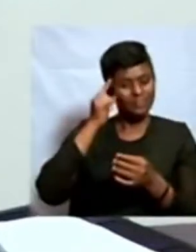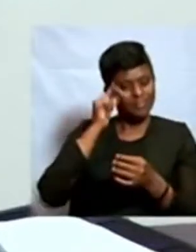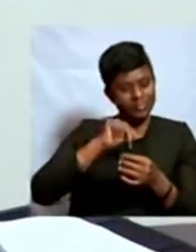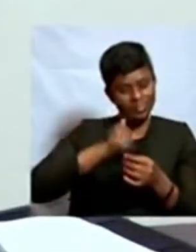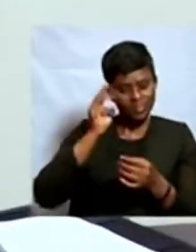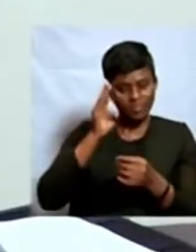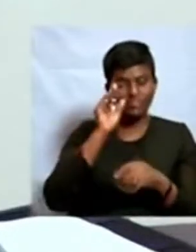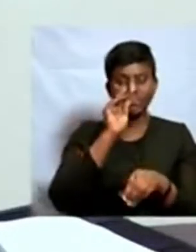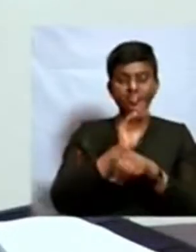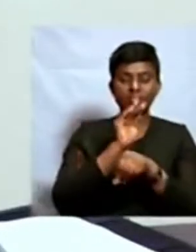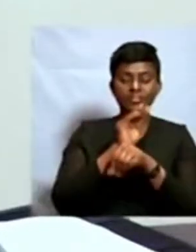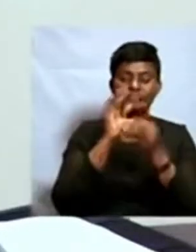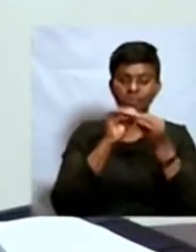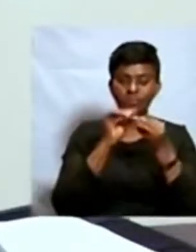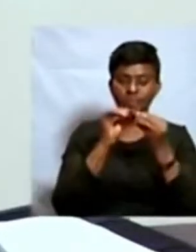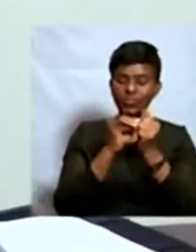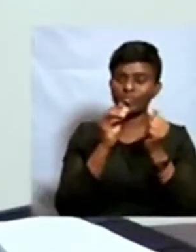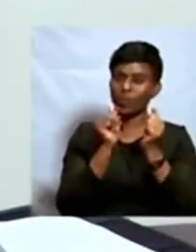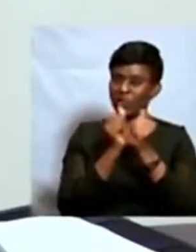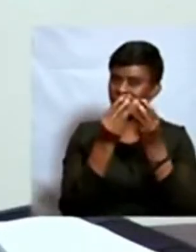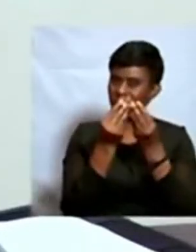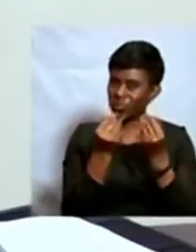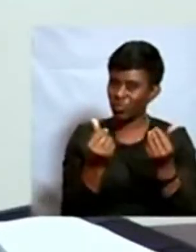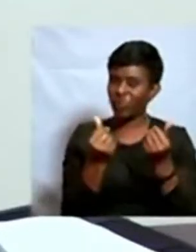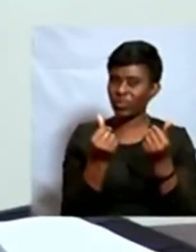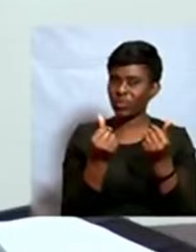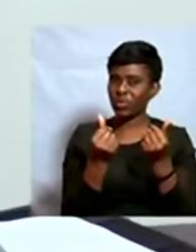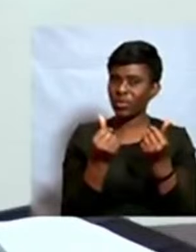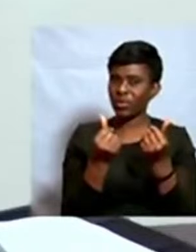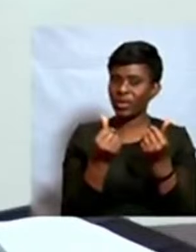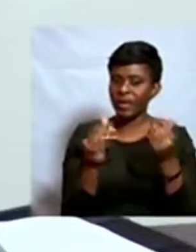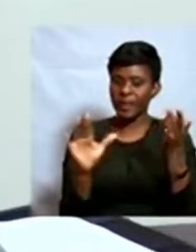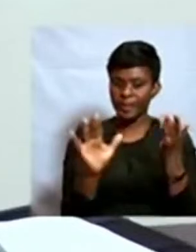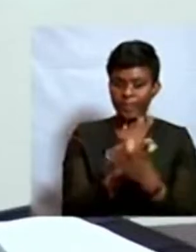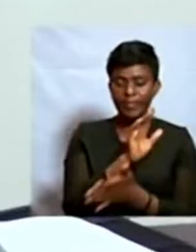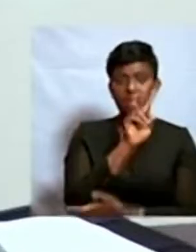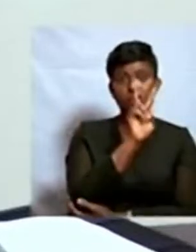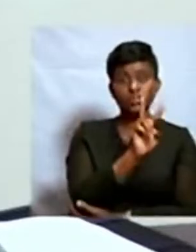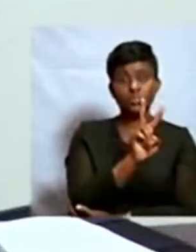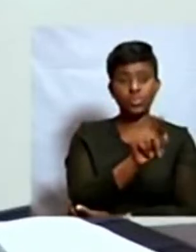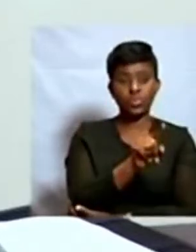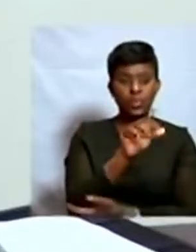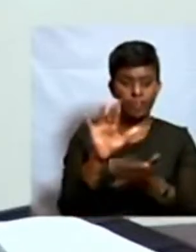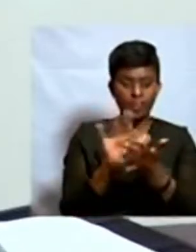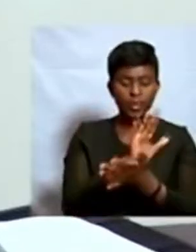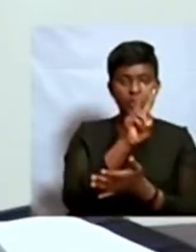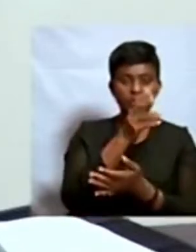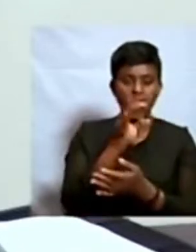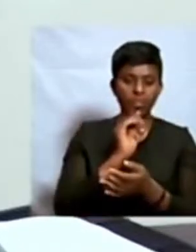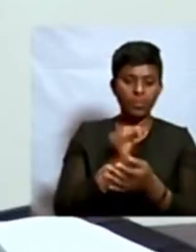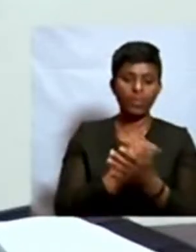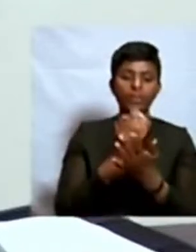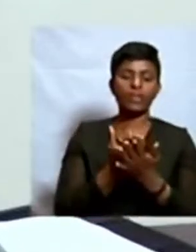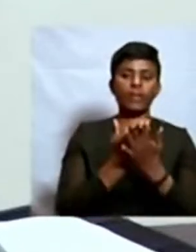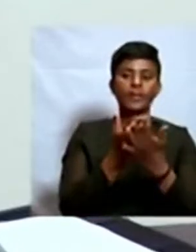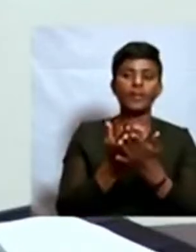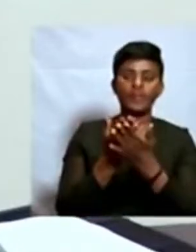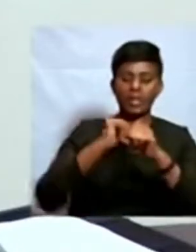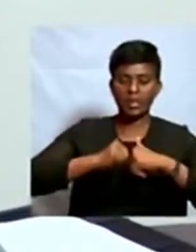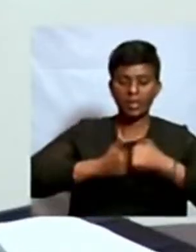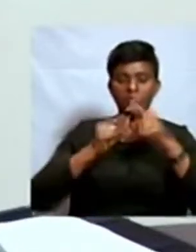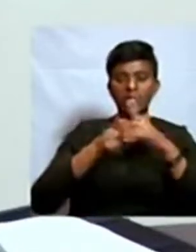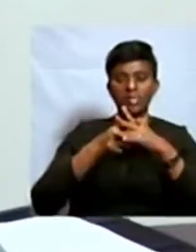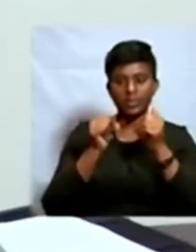on a few. On page 2 of our submission, you will see that we start